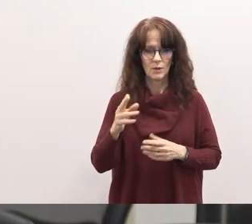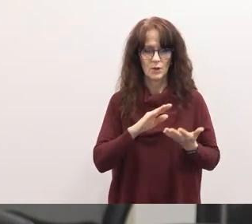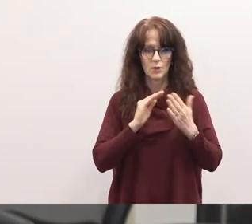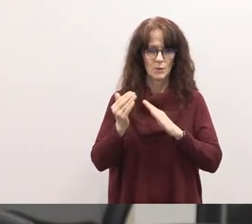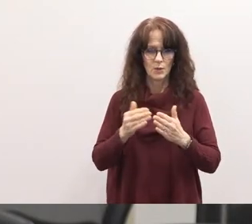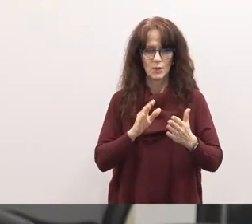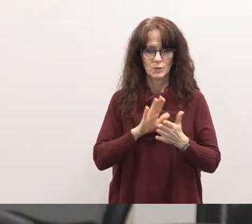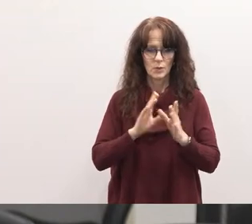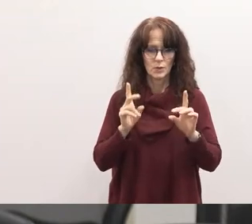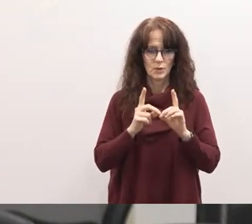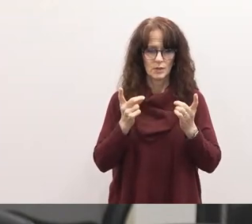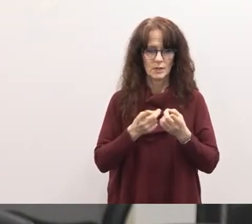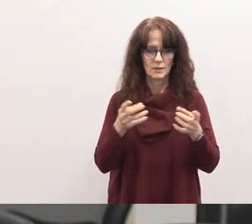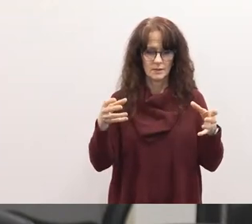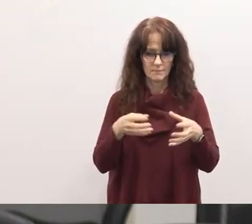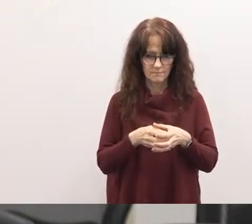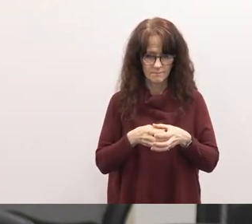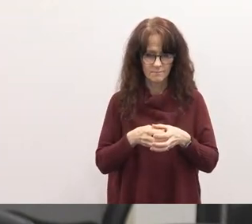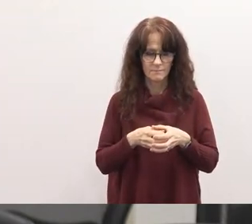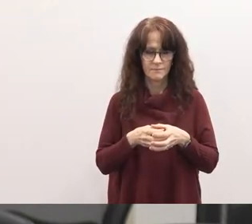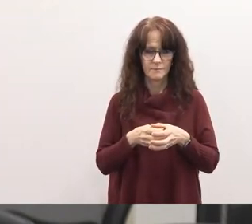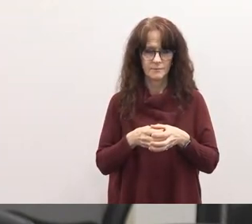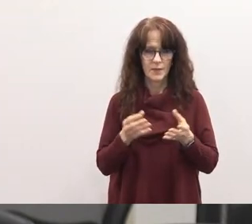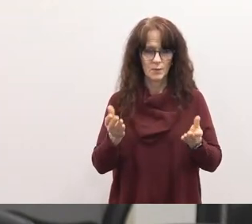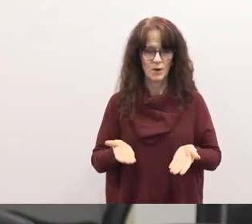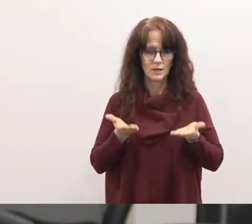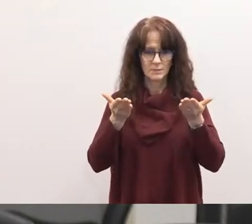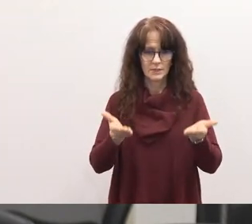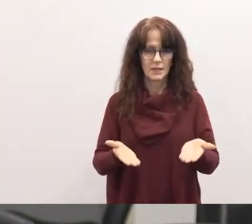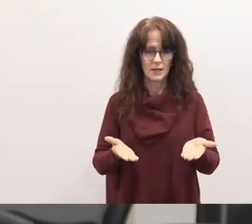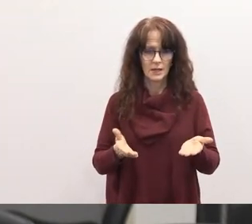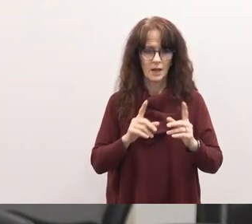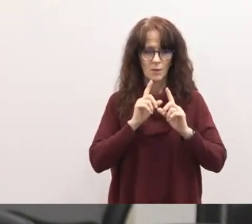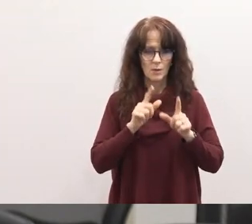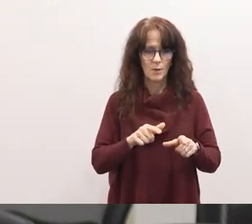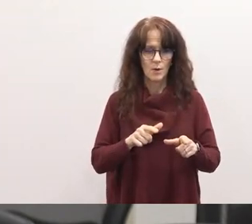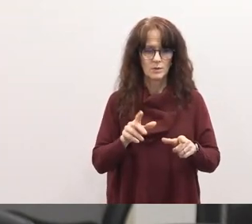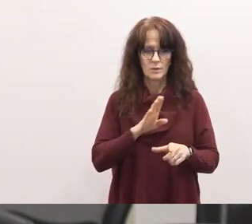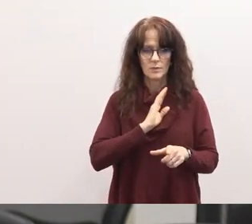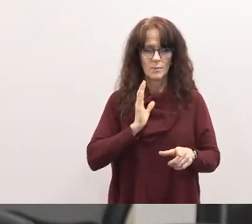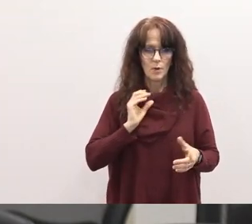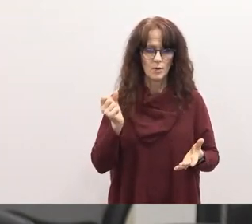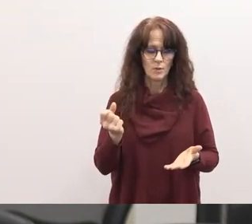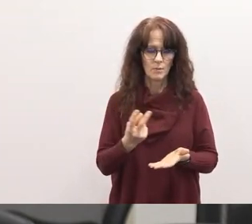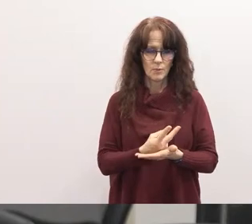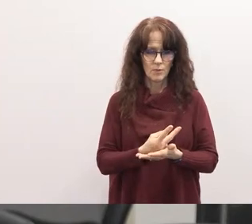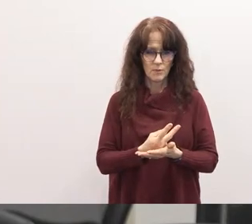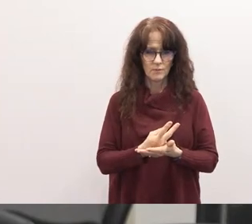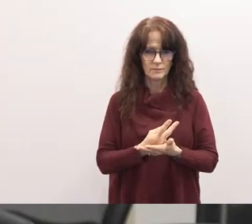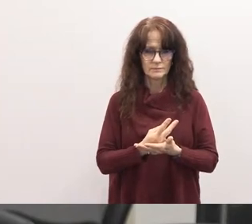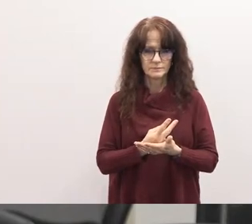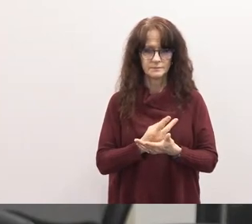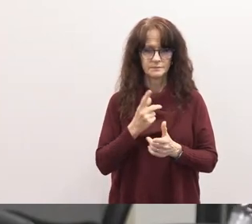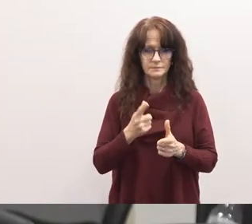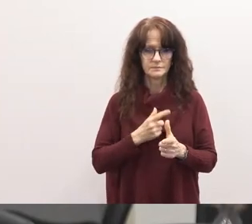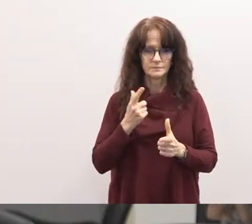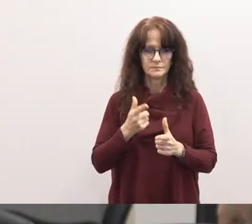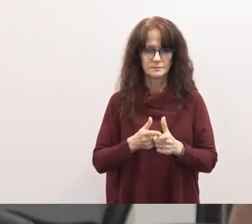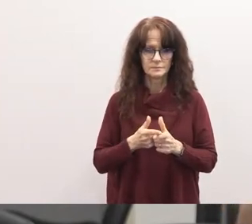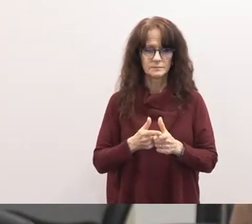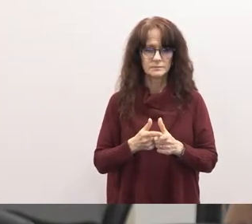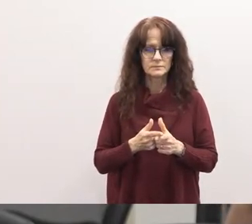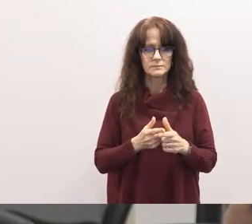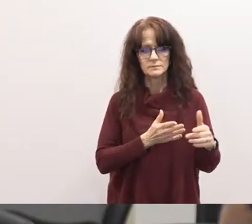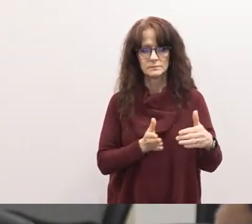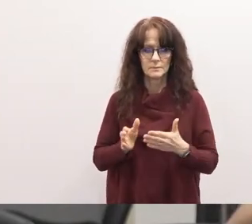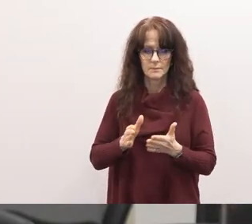community and the school district at large. They put forth a recommendation via a report that came to the board that was approved. That then took us